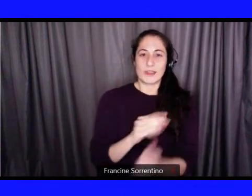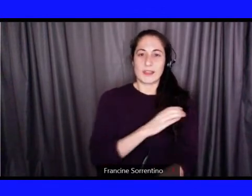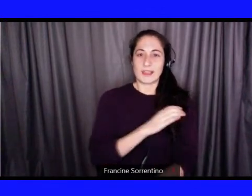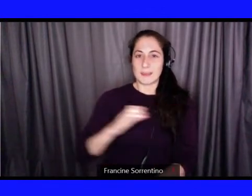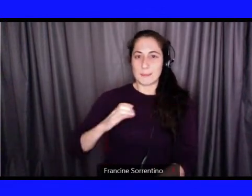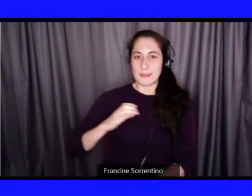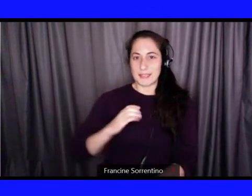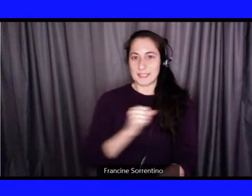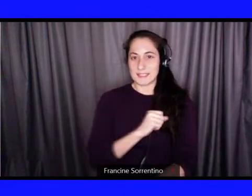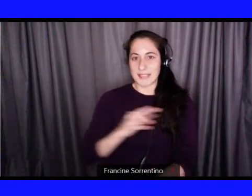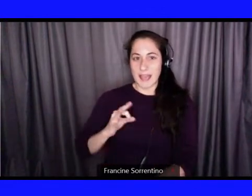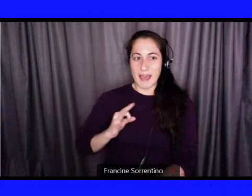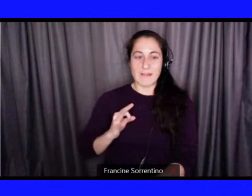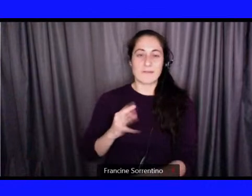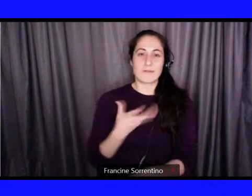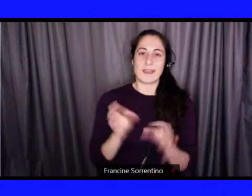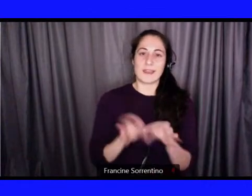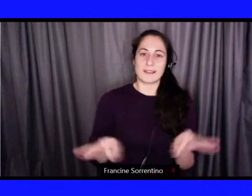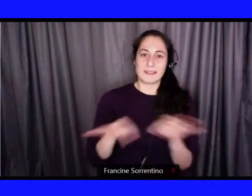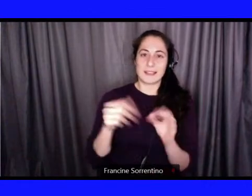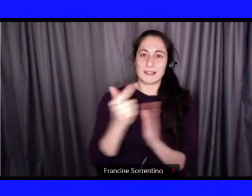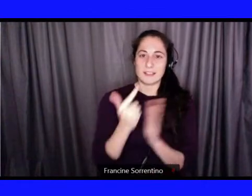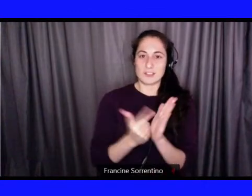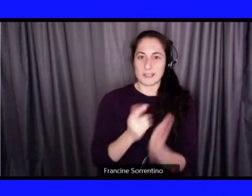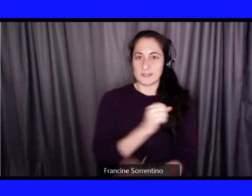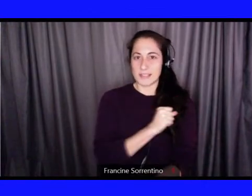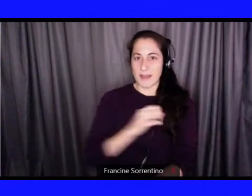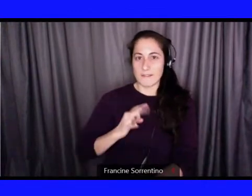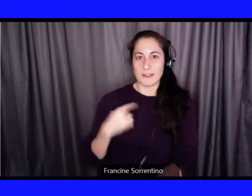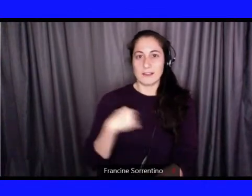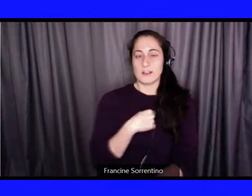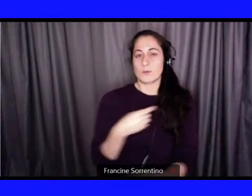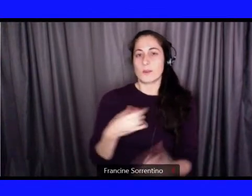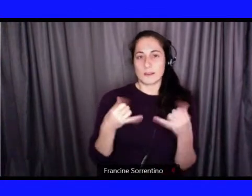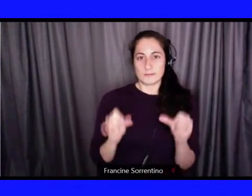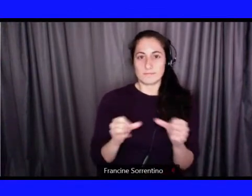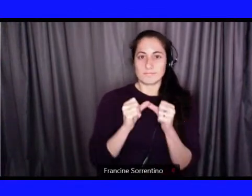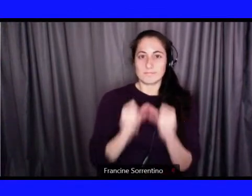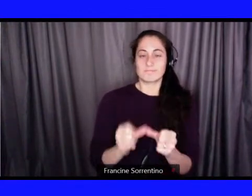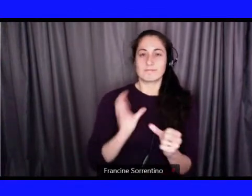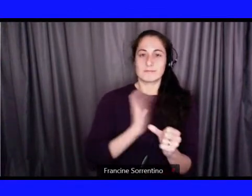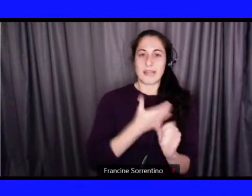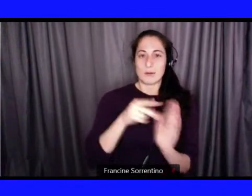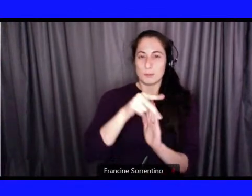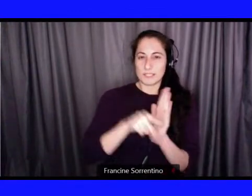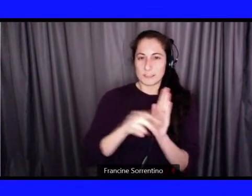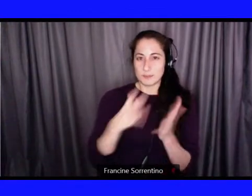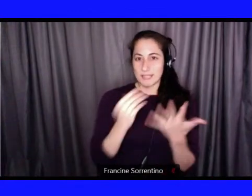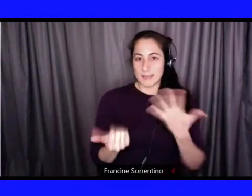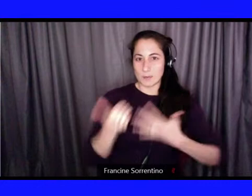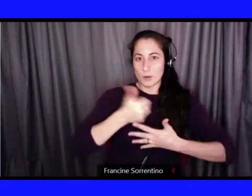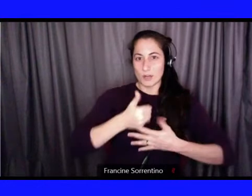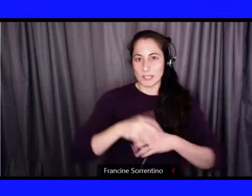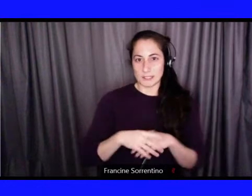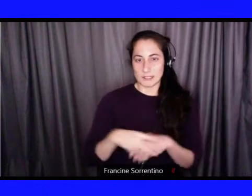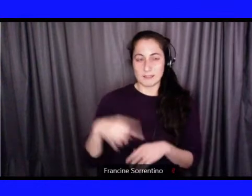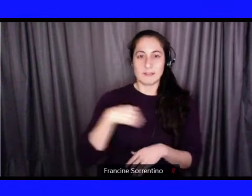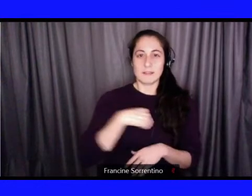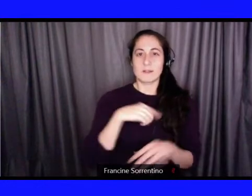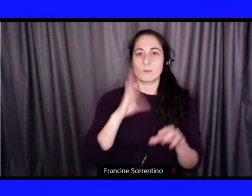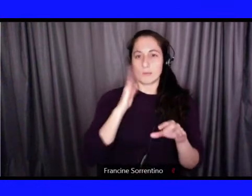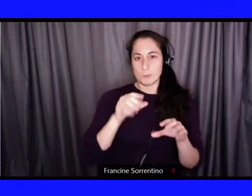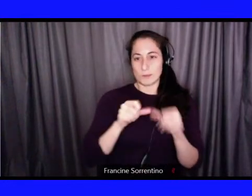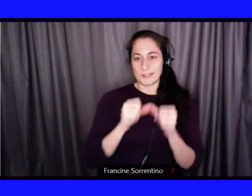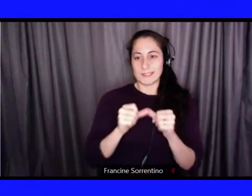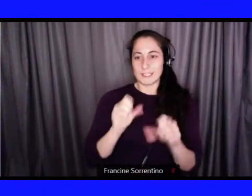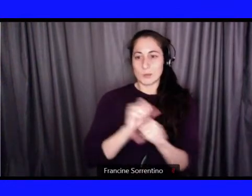aligned values, that which the incoming mayor has discussed in terms of healthcare, and more importantly, in terms of social determinants of health,